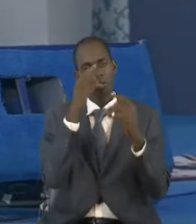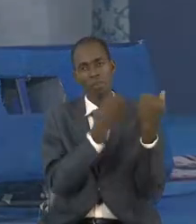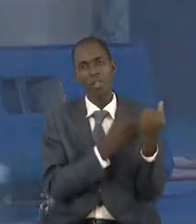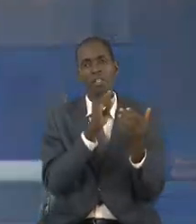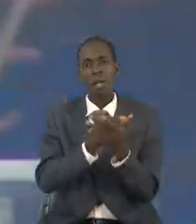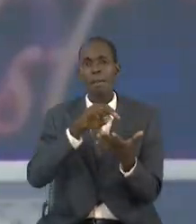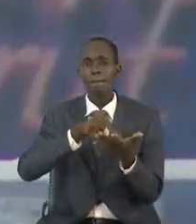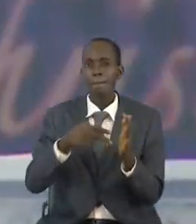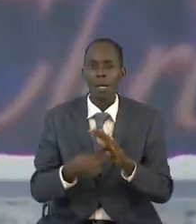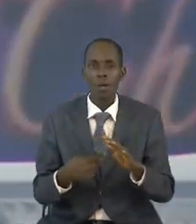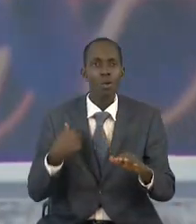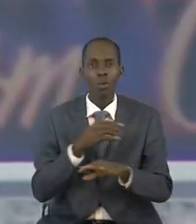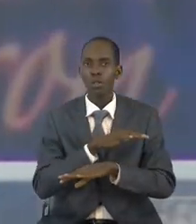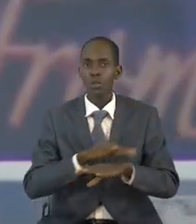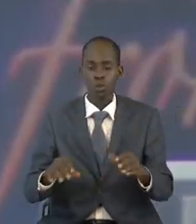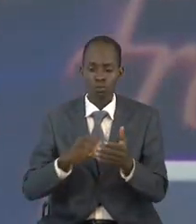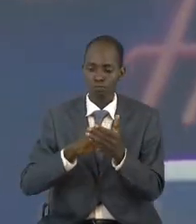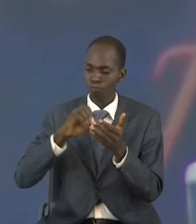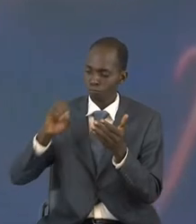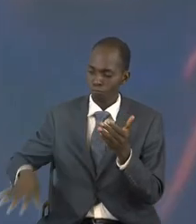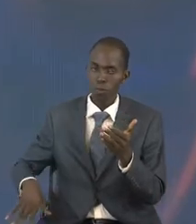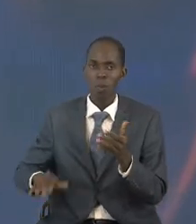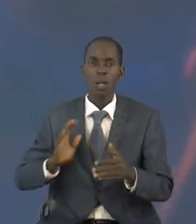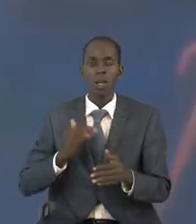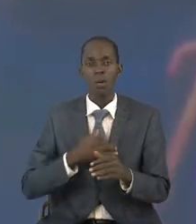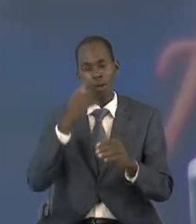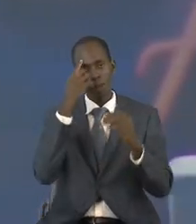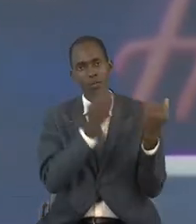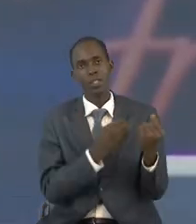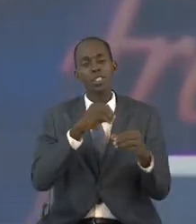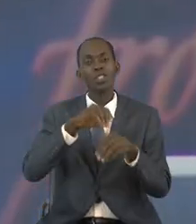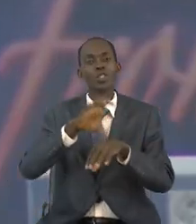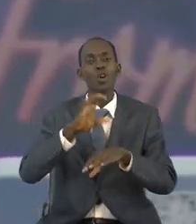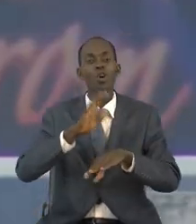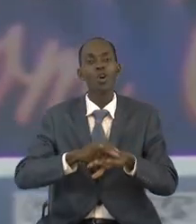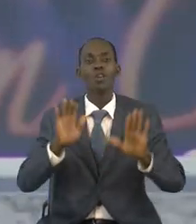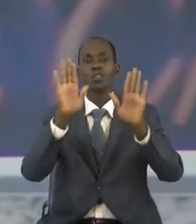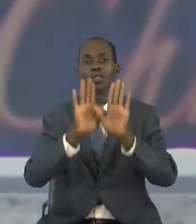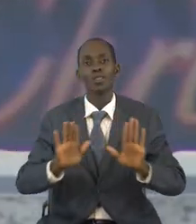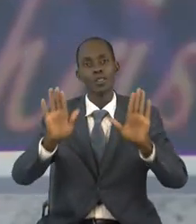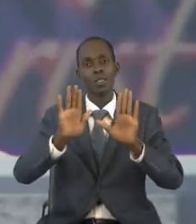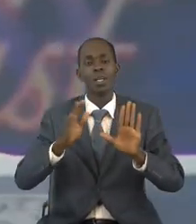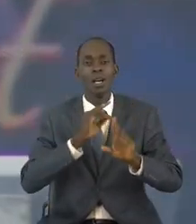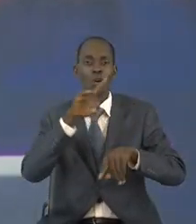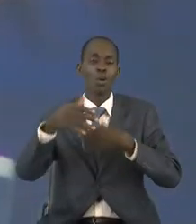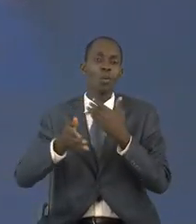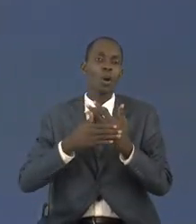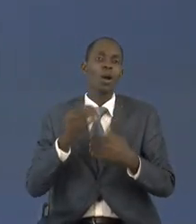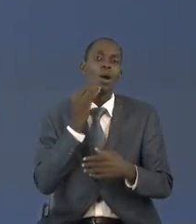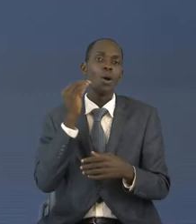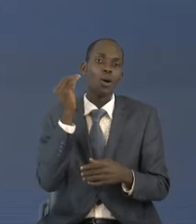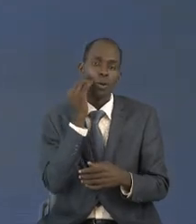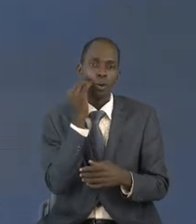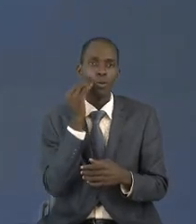don't drop our faith in the church on Sunday. As we're going back home, we take that faith